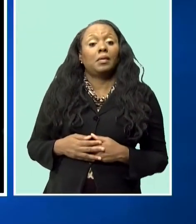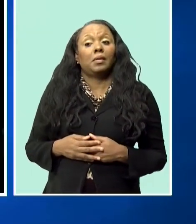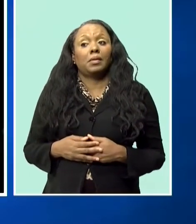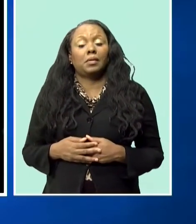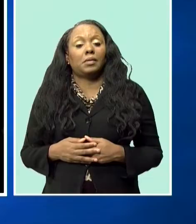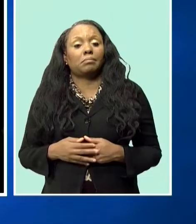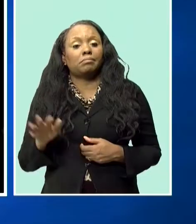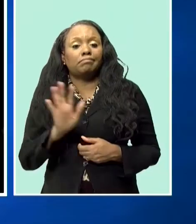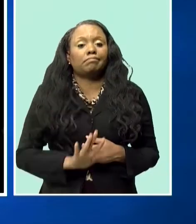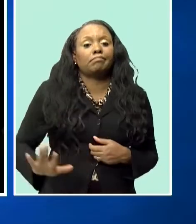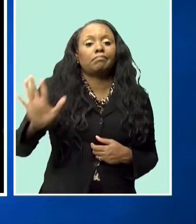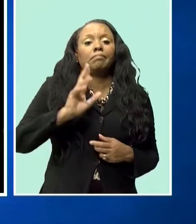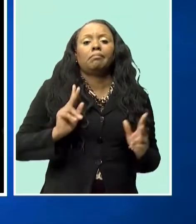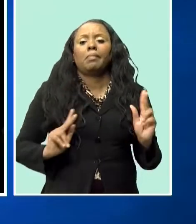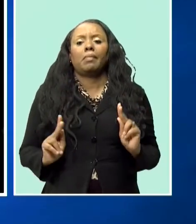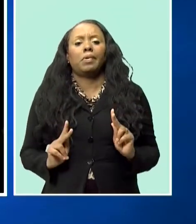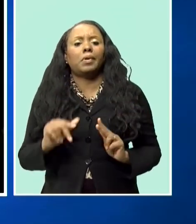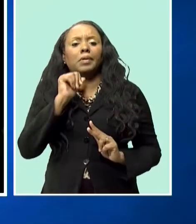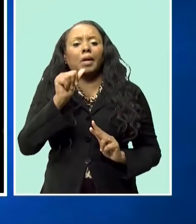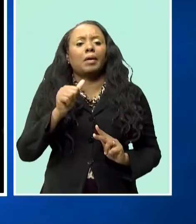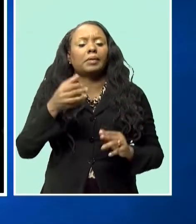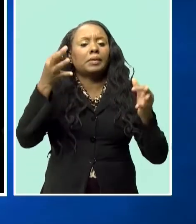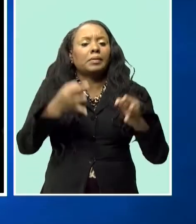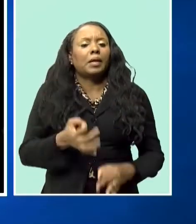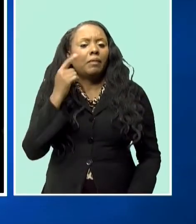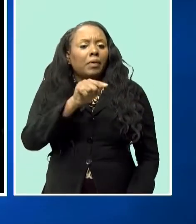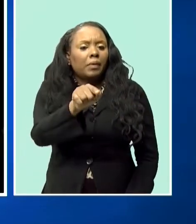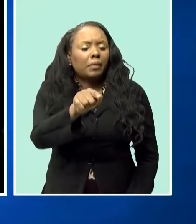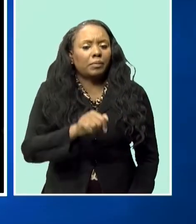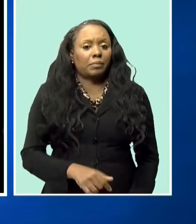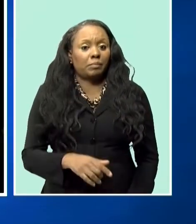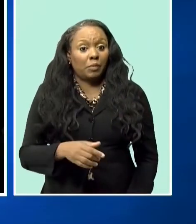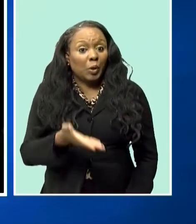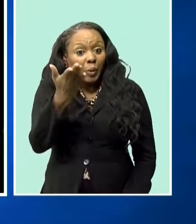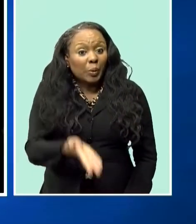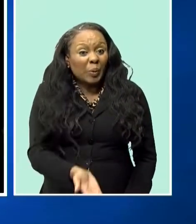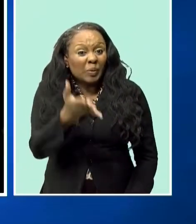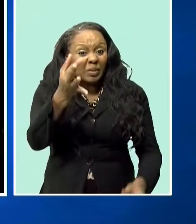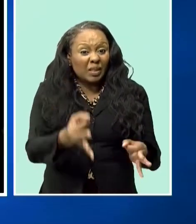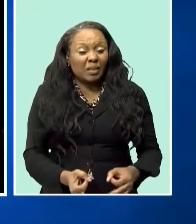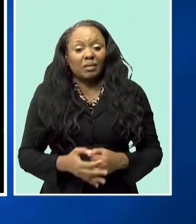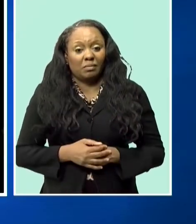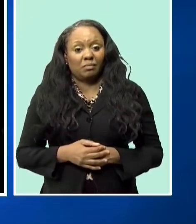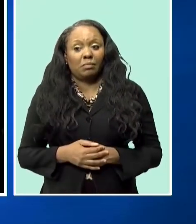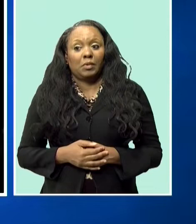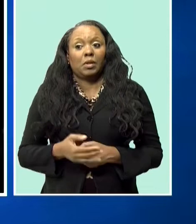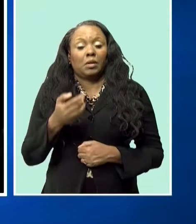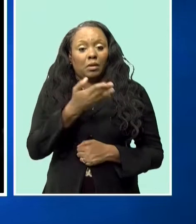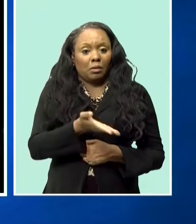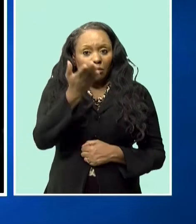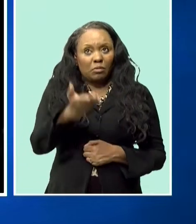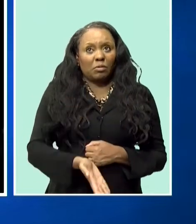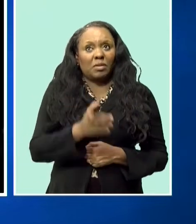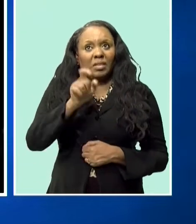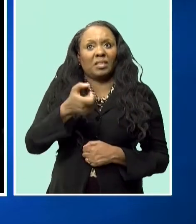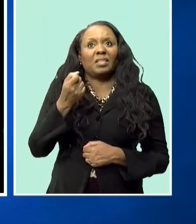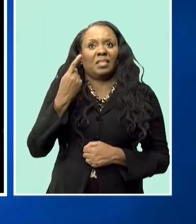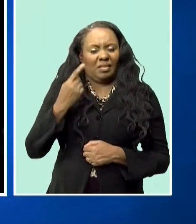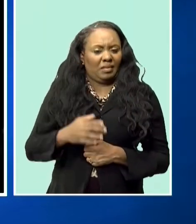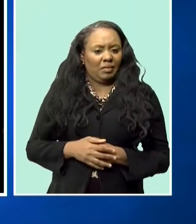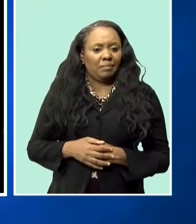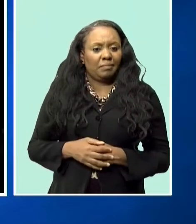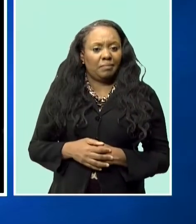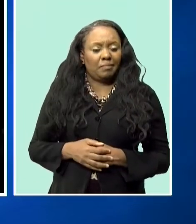You determine where you want to go, who you want to become, and the avenue in which you need to pivot. And you'll understand why I began with